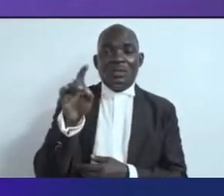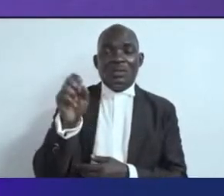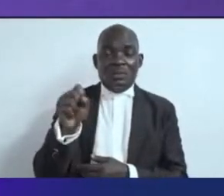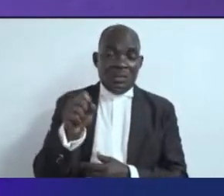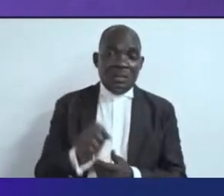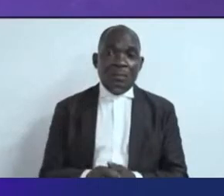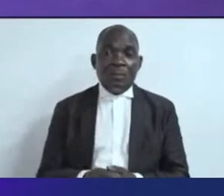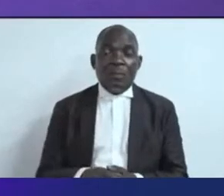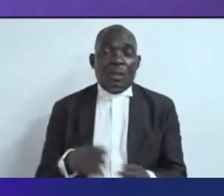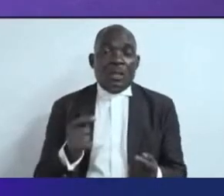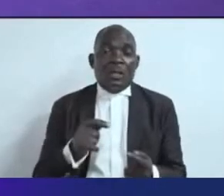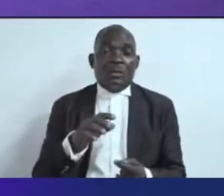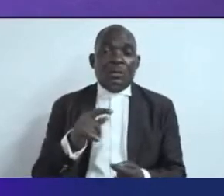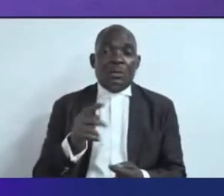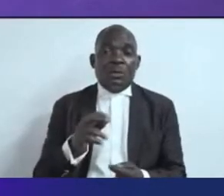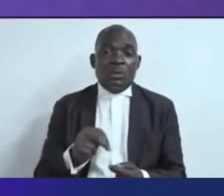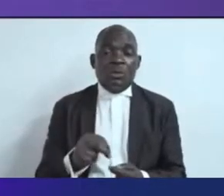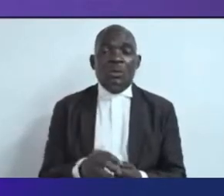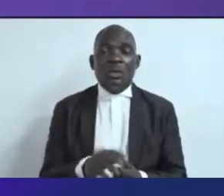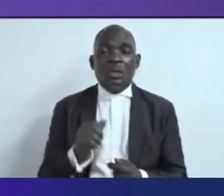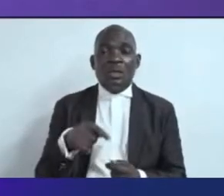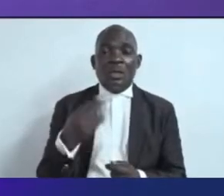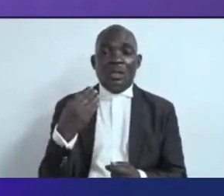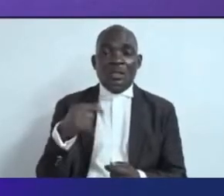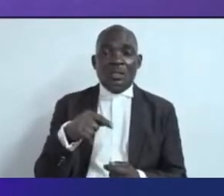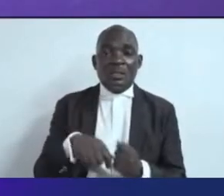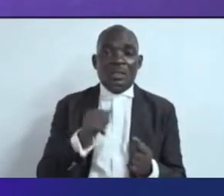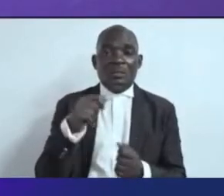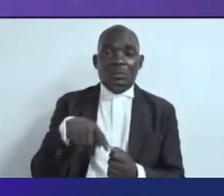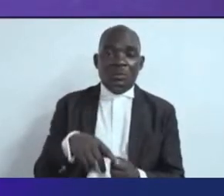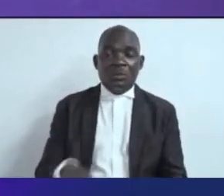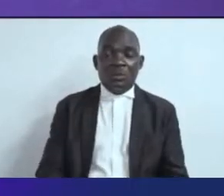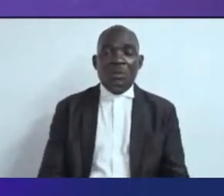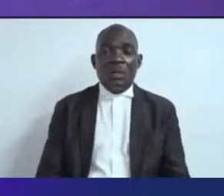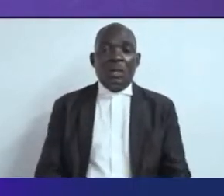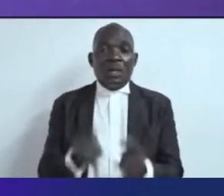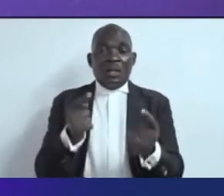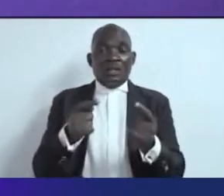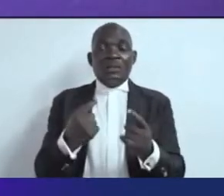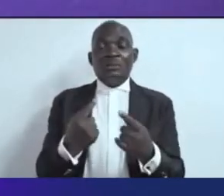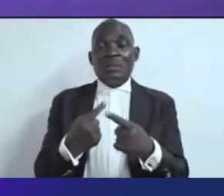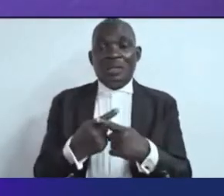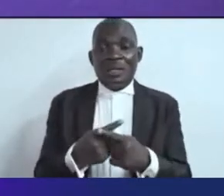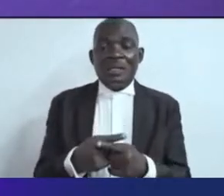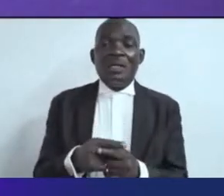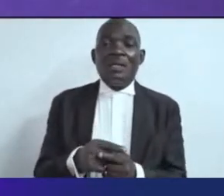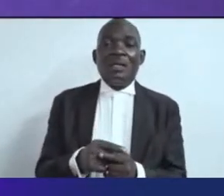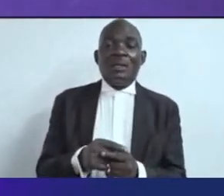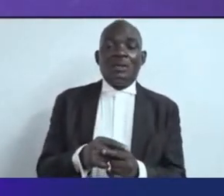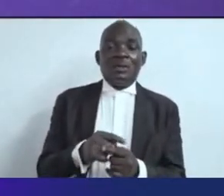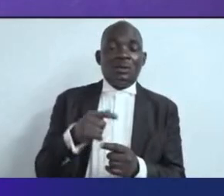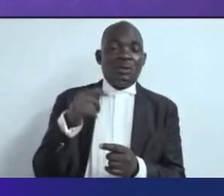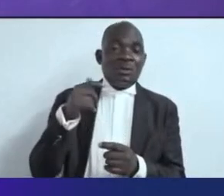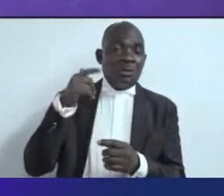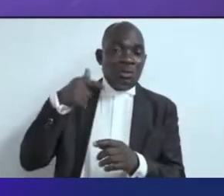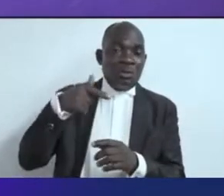$10,116.8 per ton in April 2024. In contrast, gold prices rose by